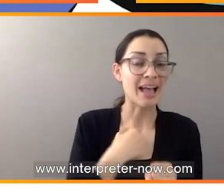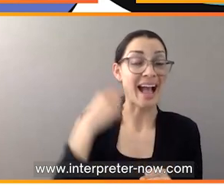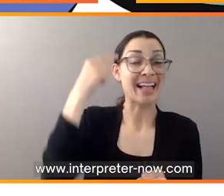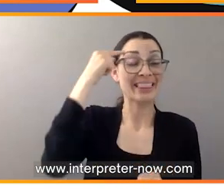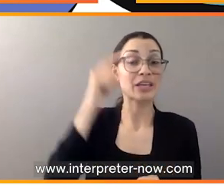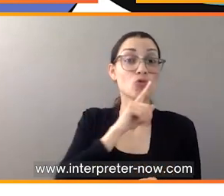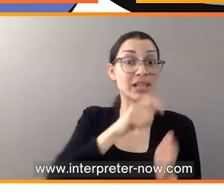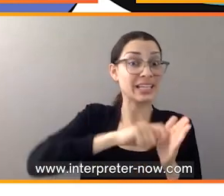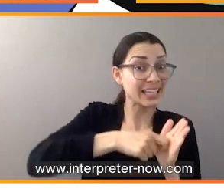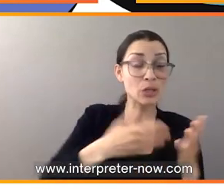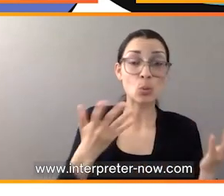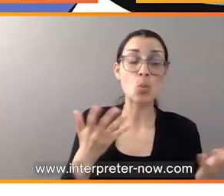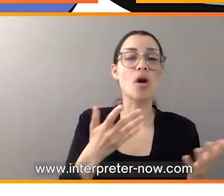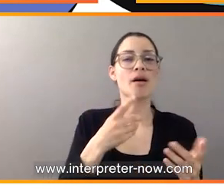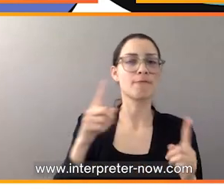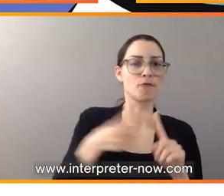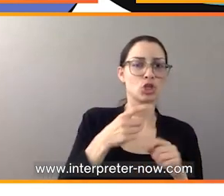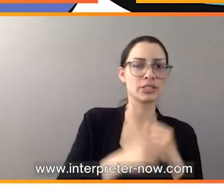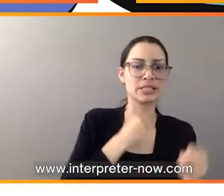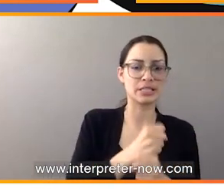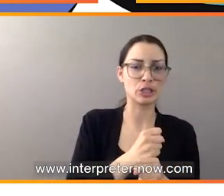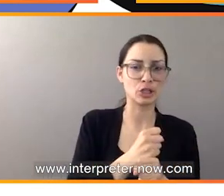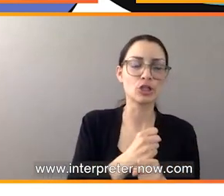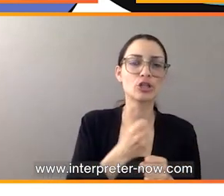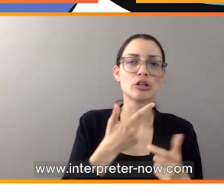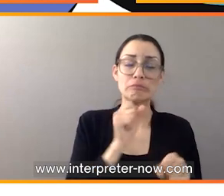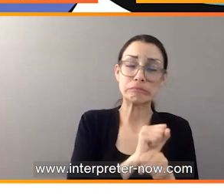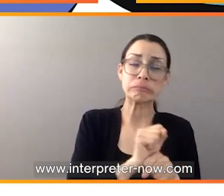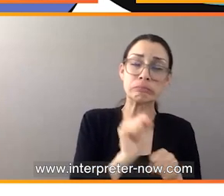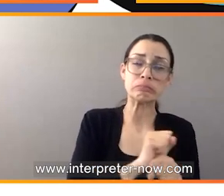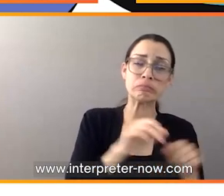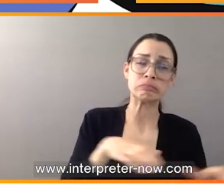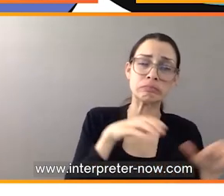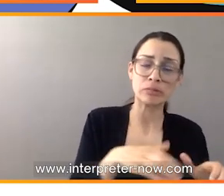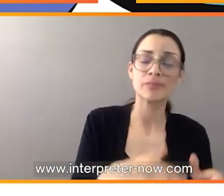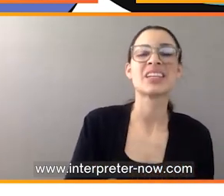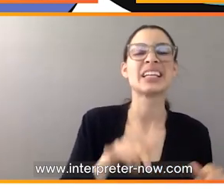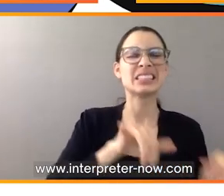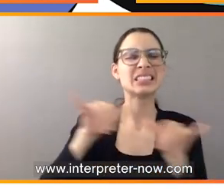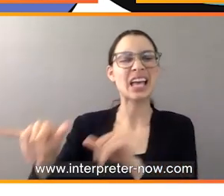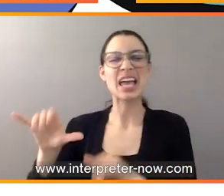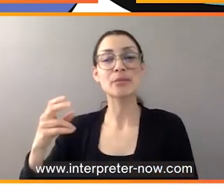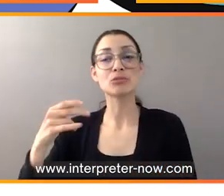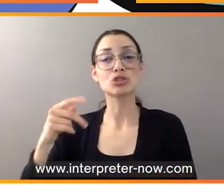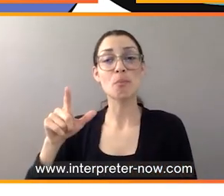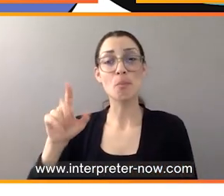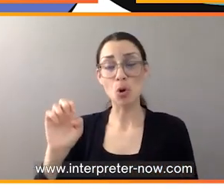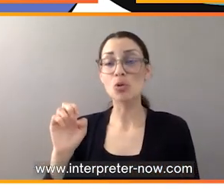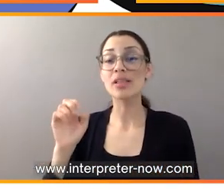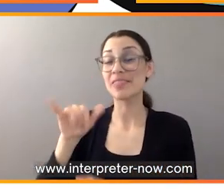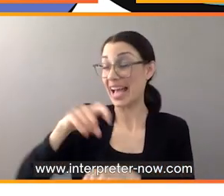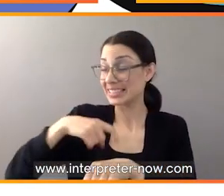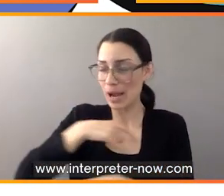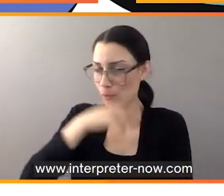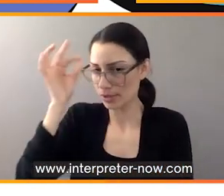billion company in 4 years. And I really believe had we not done that hard work in the first year, there's no way that would have happened. I think